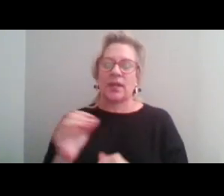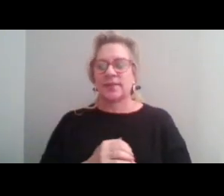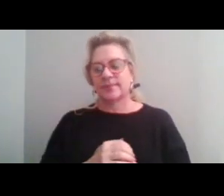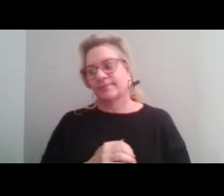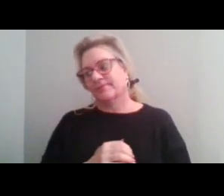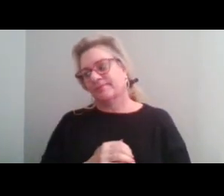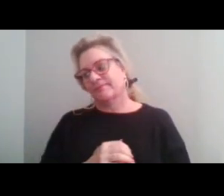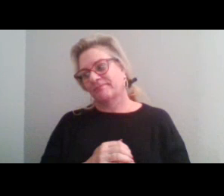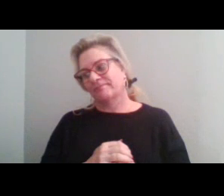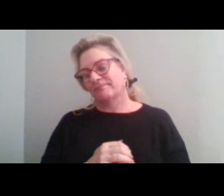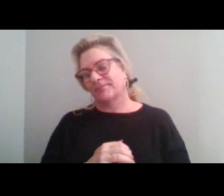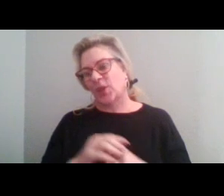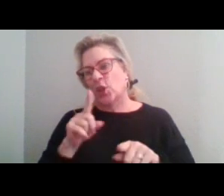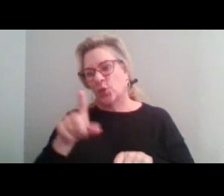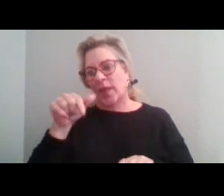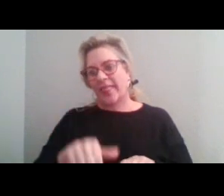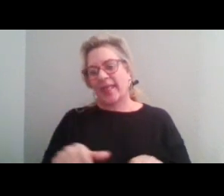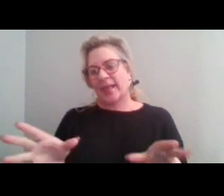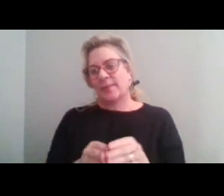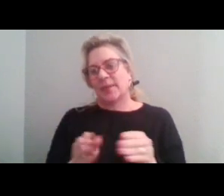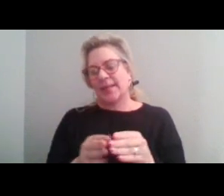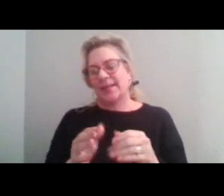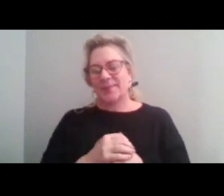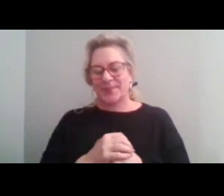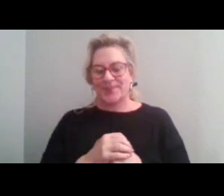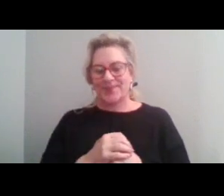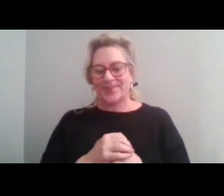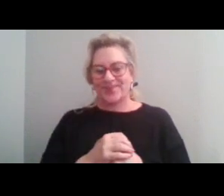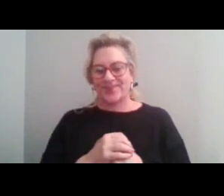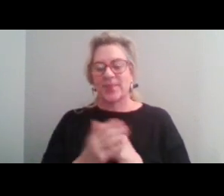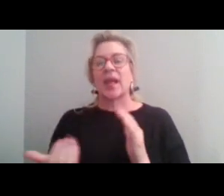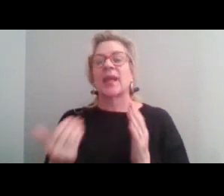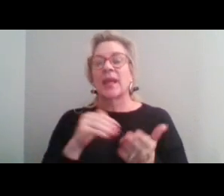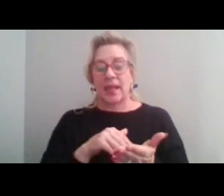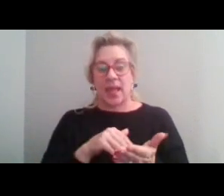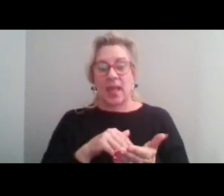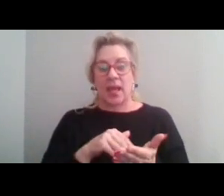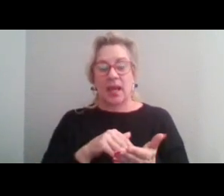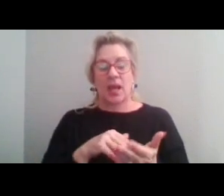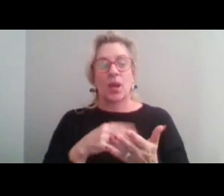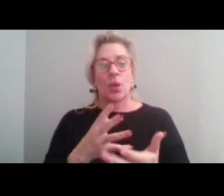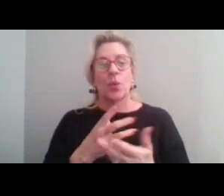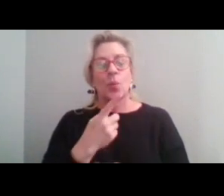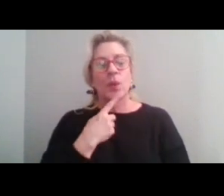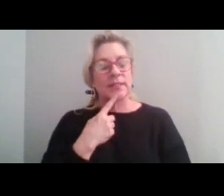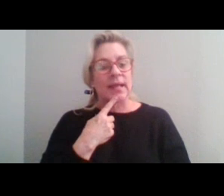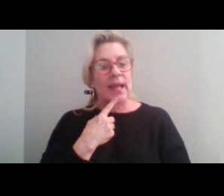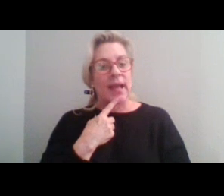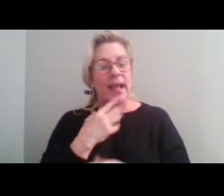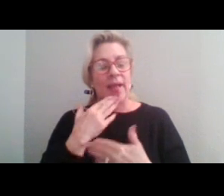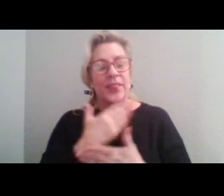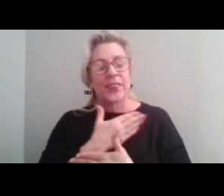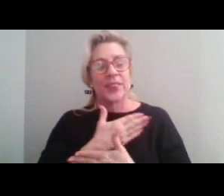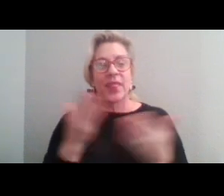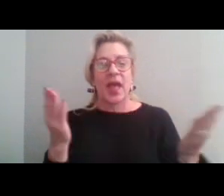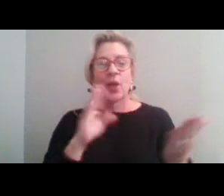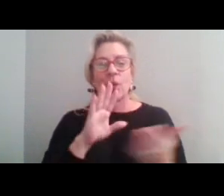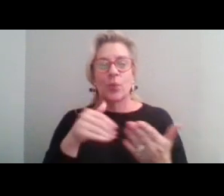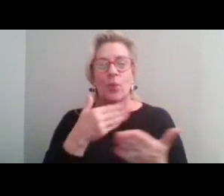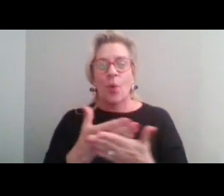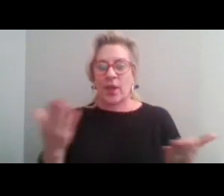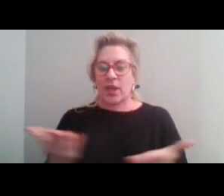at some point during this month's meeting. Again, I want to say a major thank you to all of you in the room